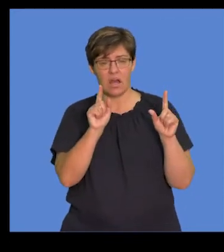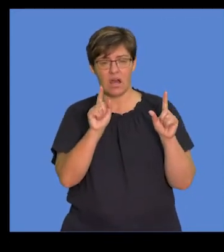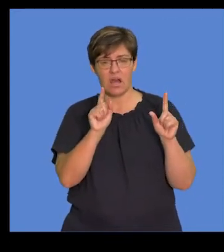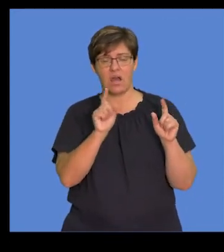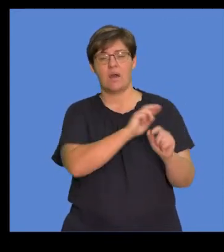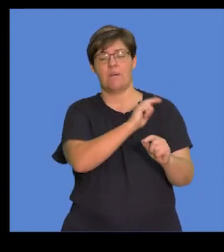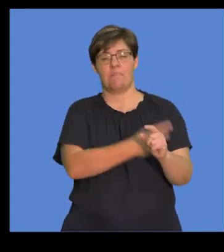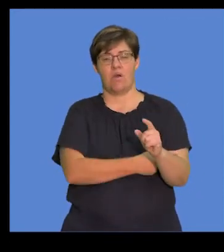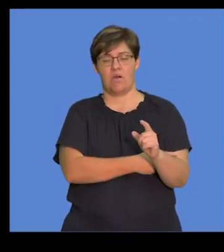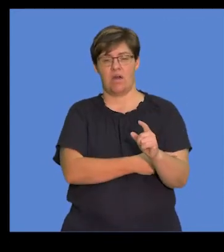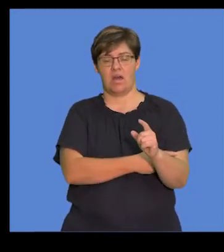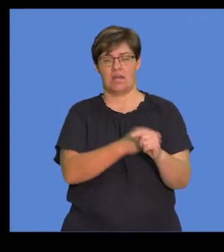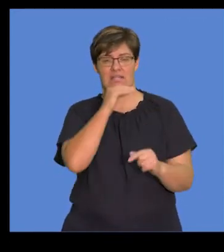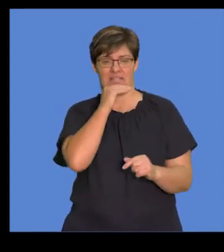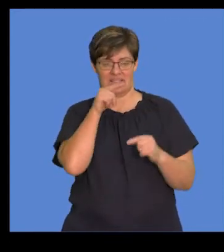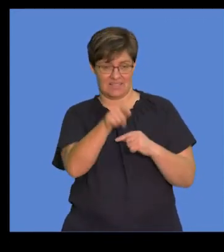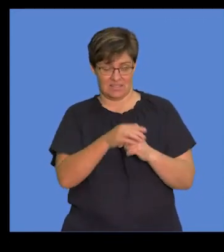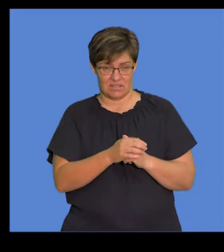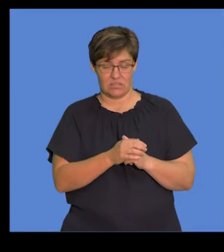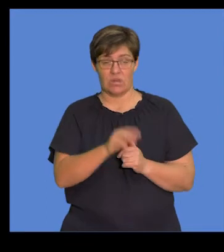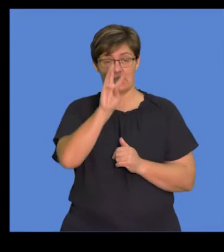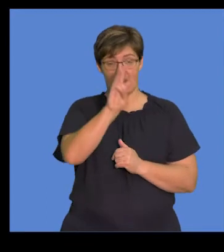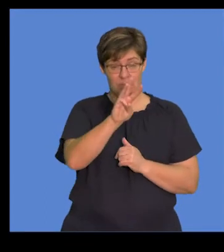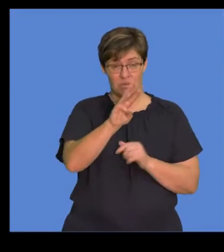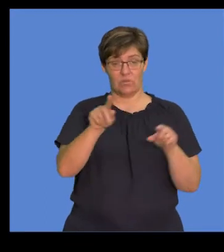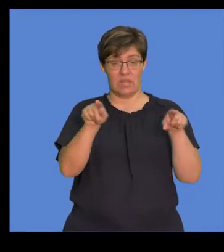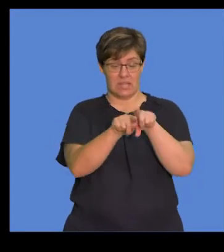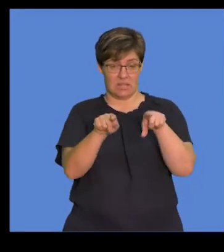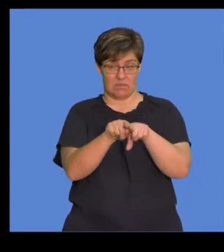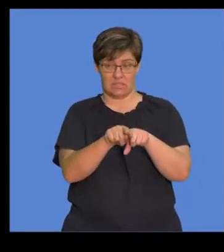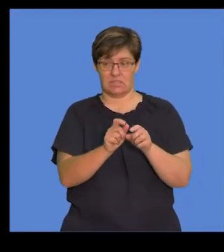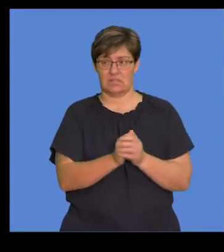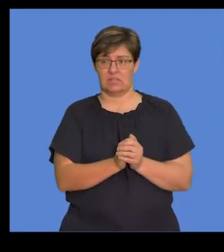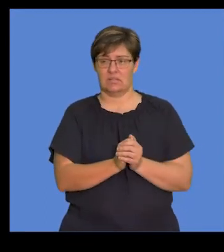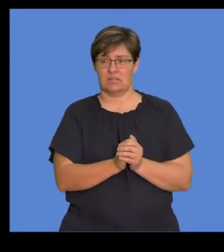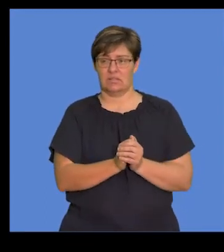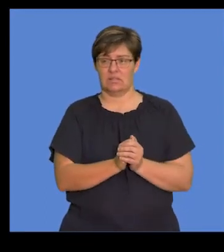definition that we talk about. So W is energy or work, all right?